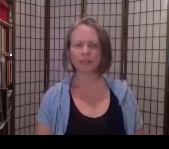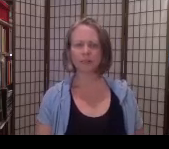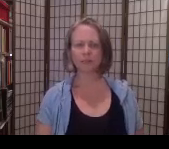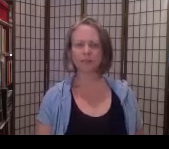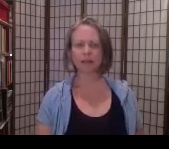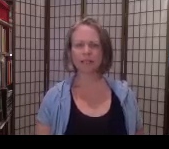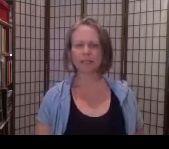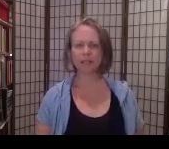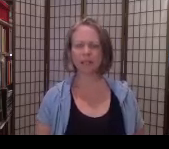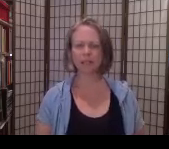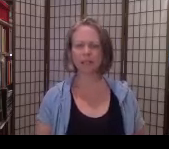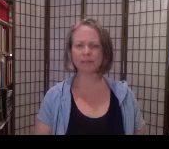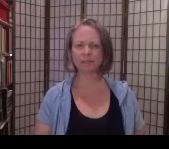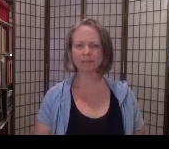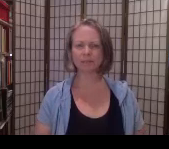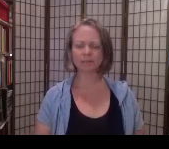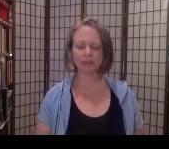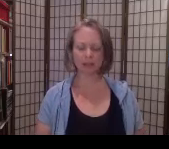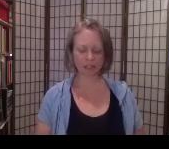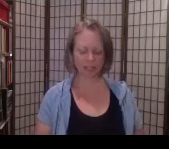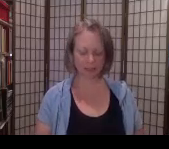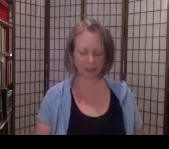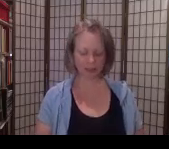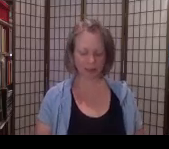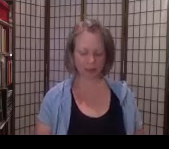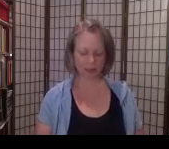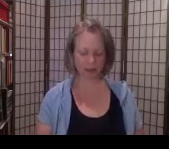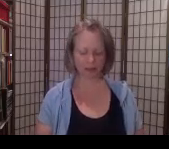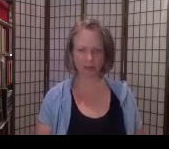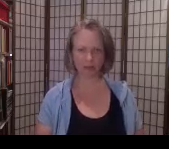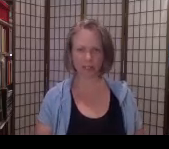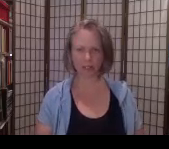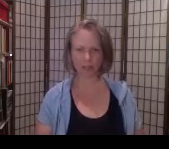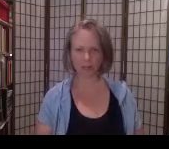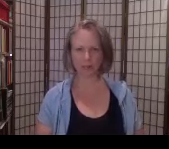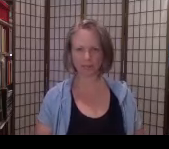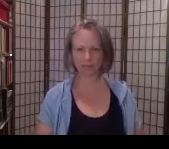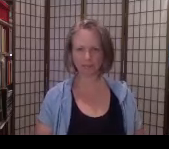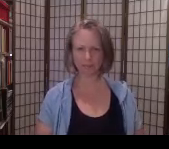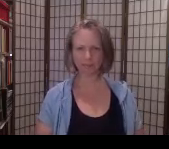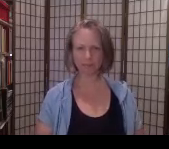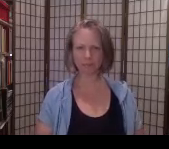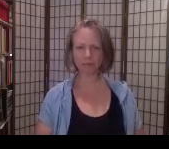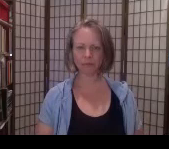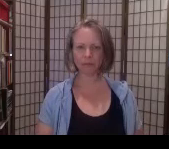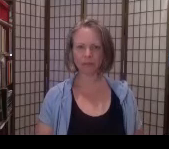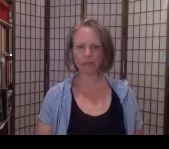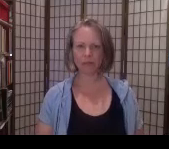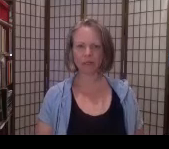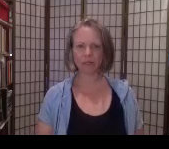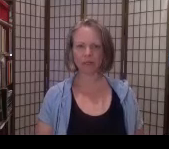Okay, so it's reminding me, gosh, I can't remember who I had this conversation with.